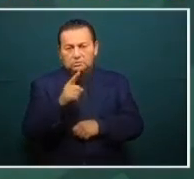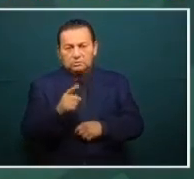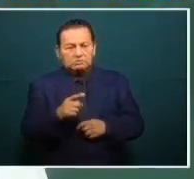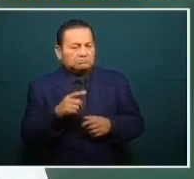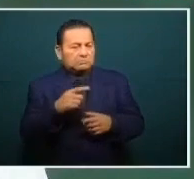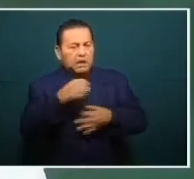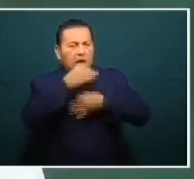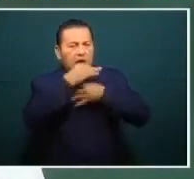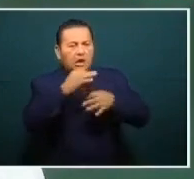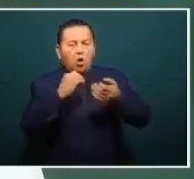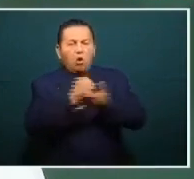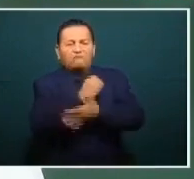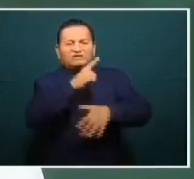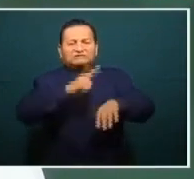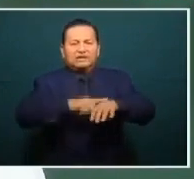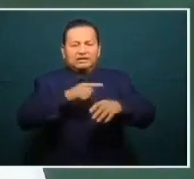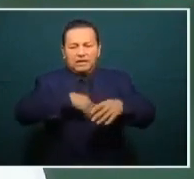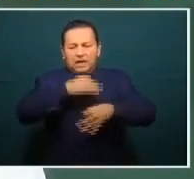migrate?